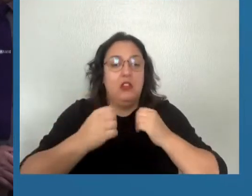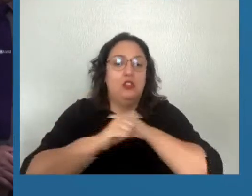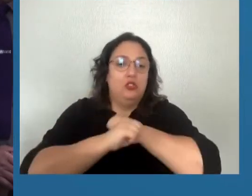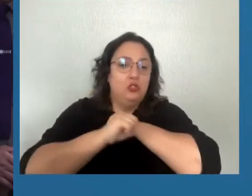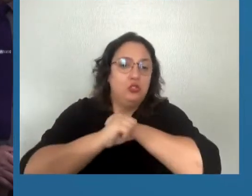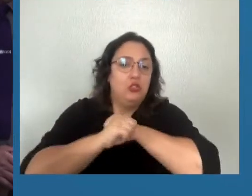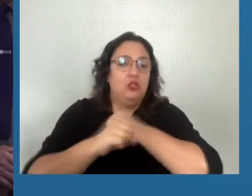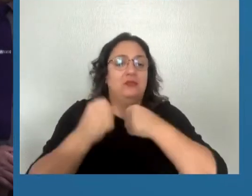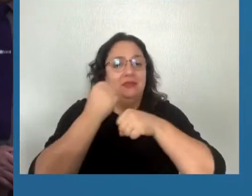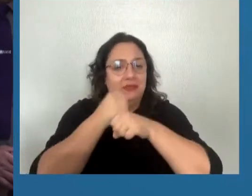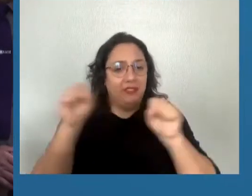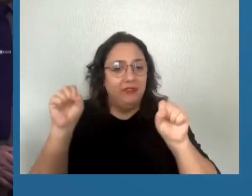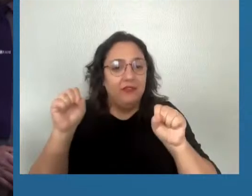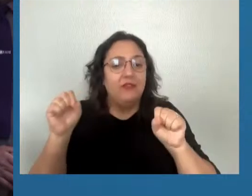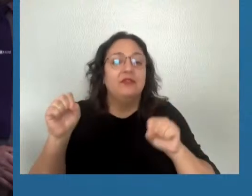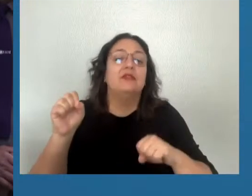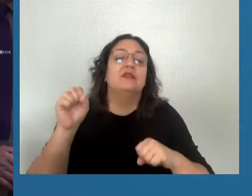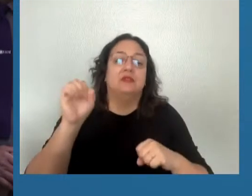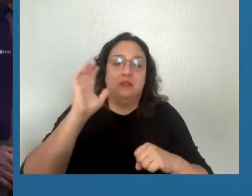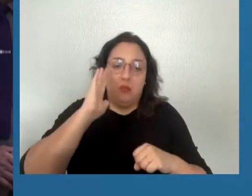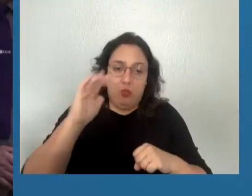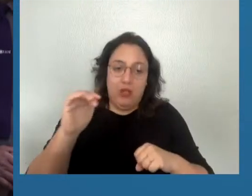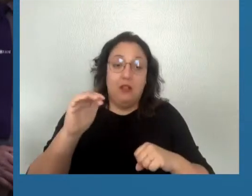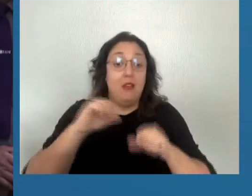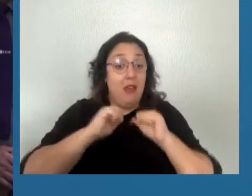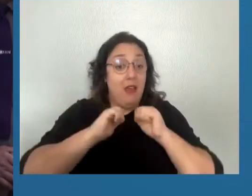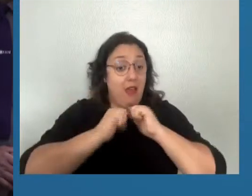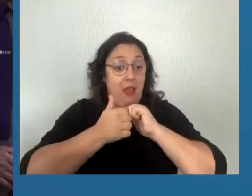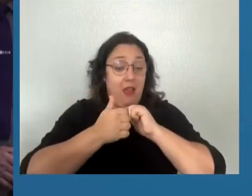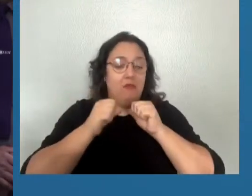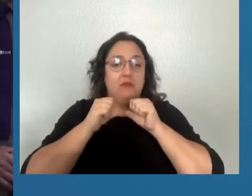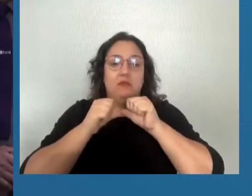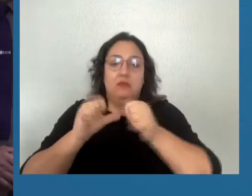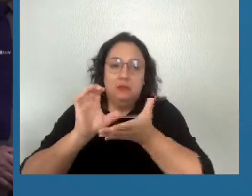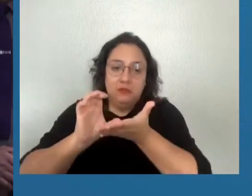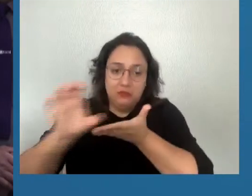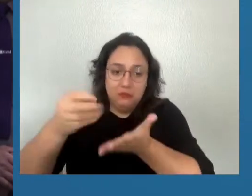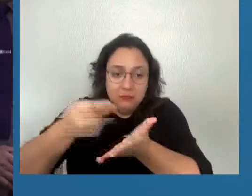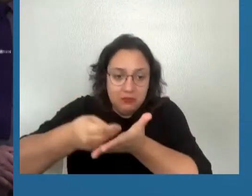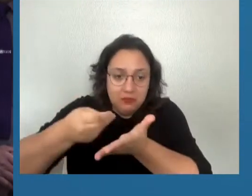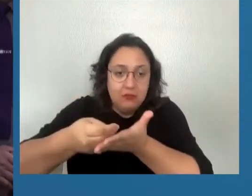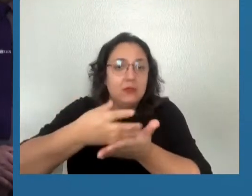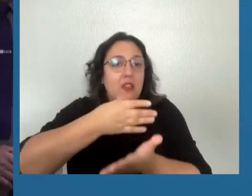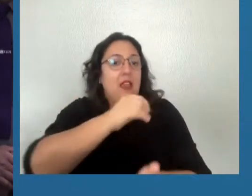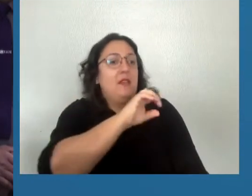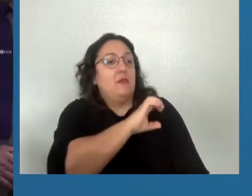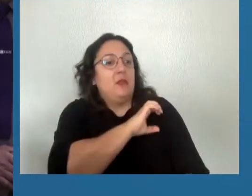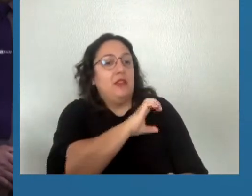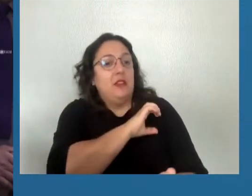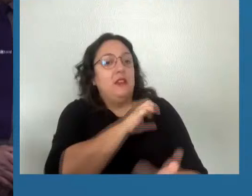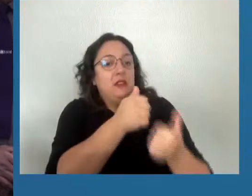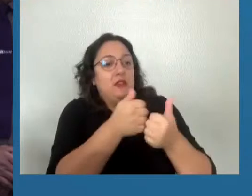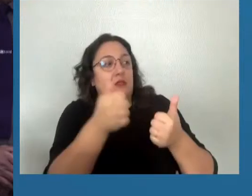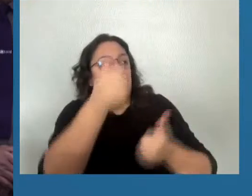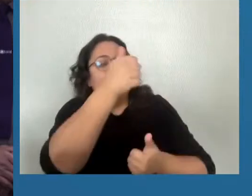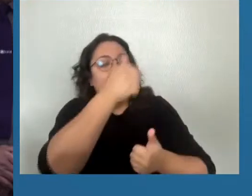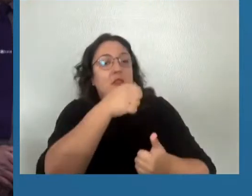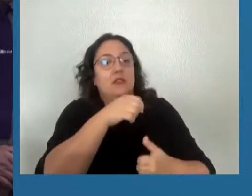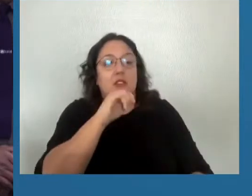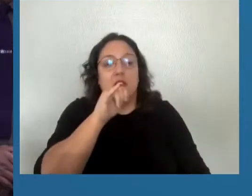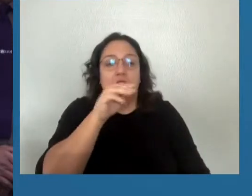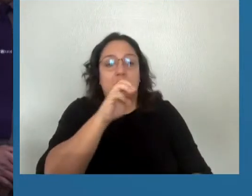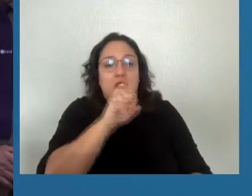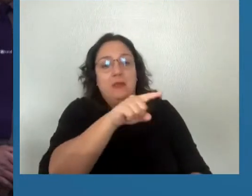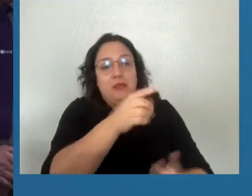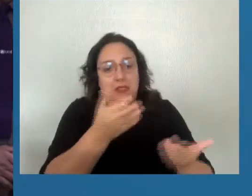and the continuation of support from our state police superintendent. James is here as well, and my entire team is committed to this. With